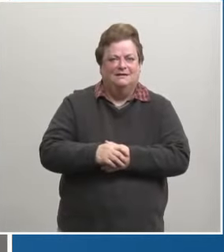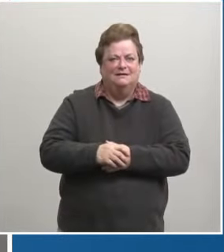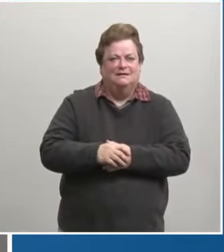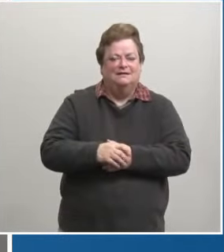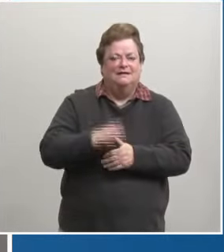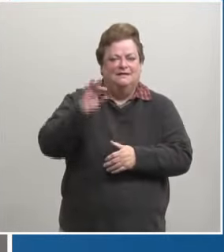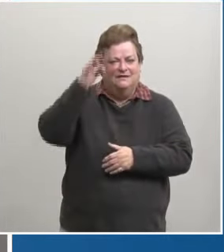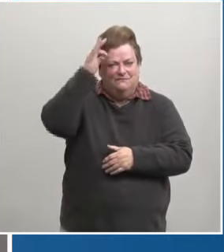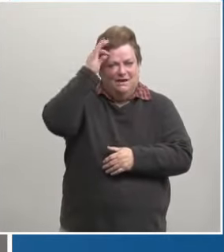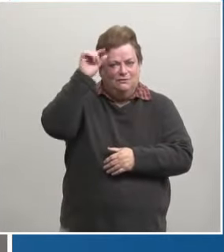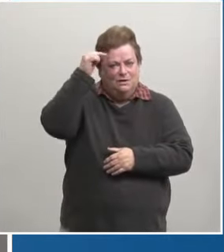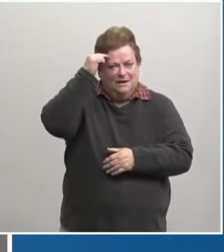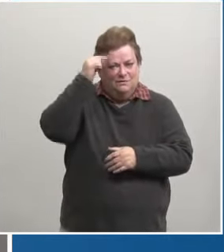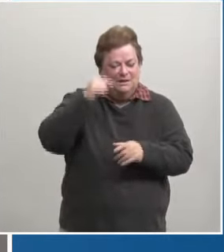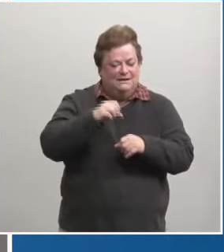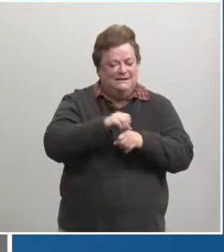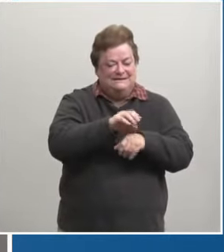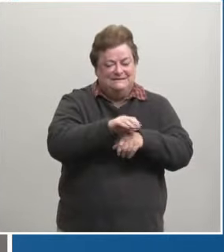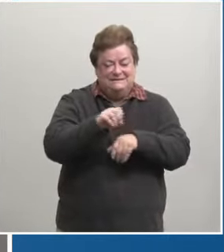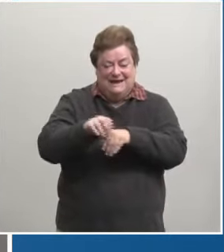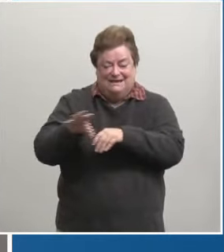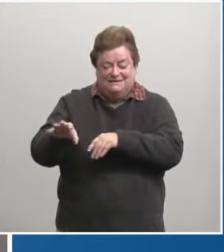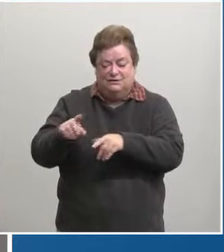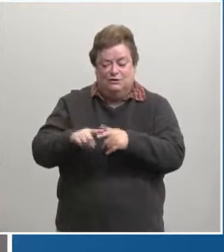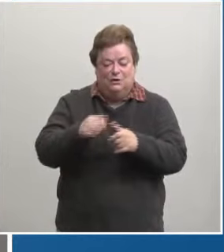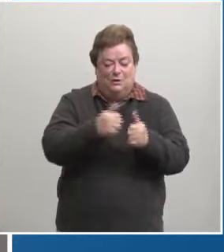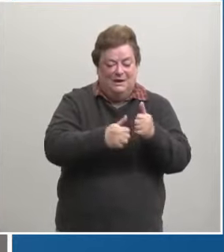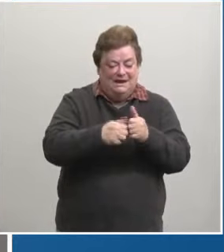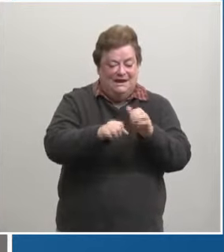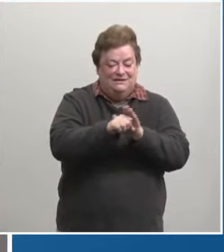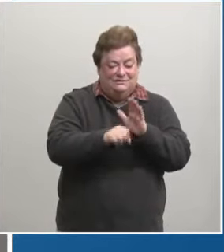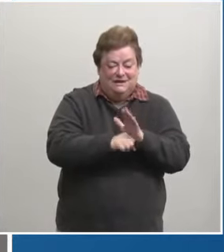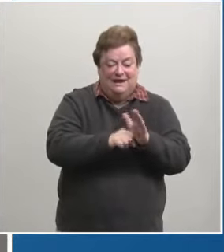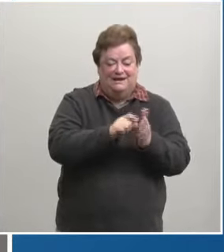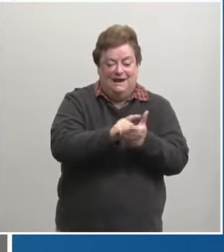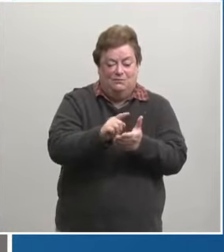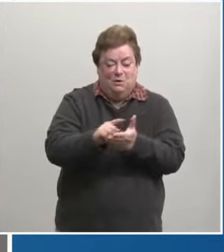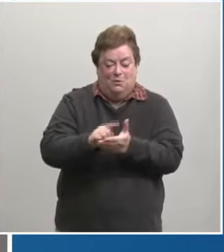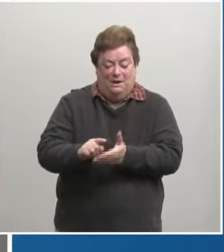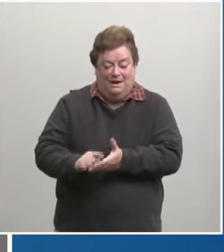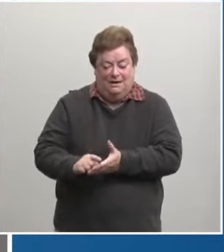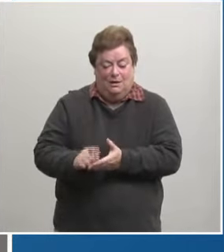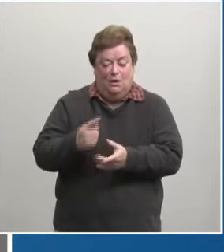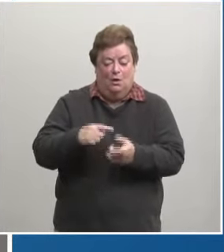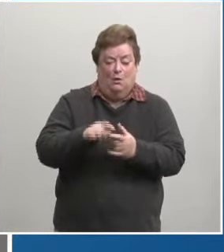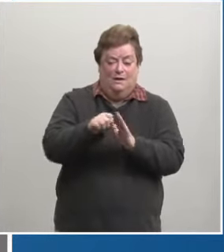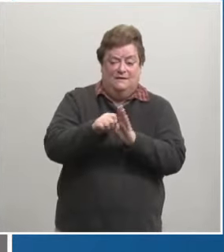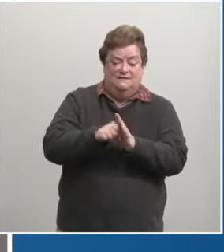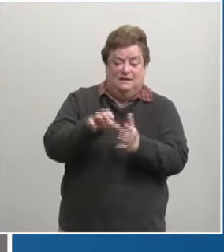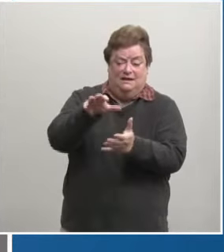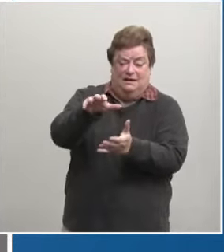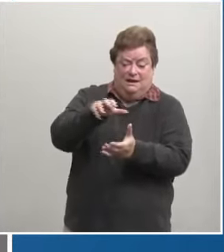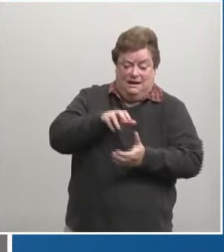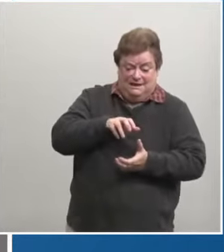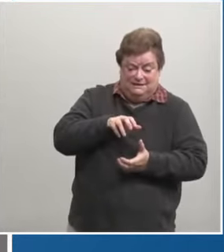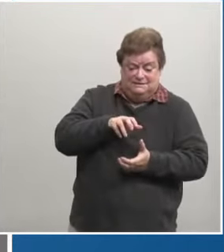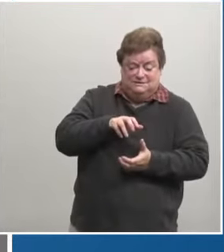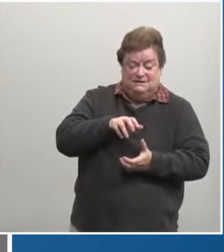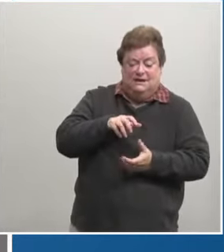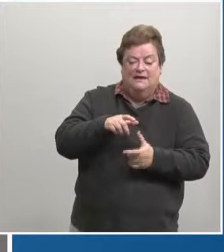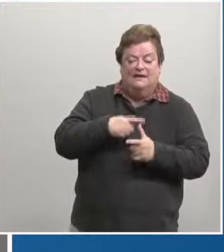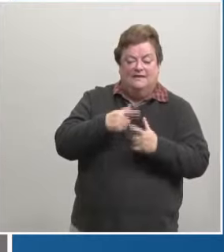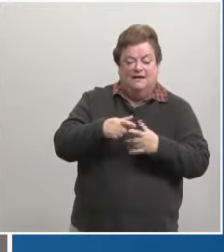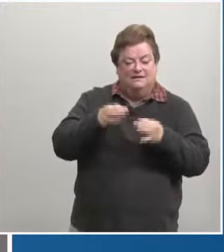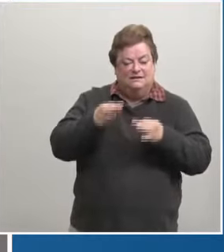federal government sends vaccine allocation numbers to each state weekly. When the state receives those allocations, it determines how